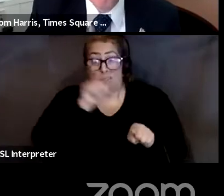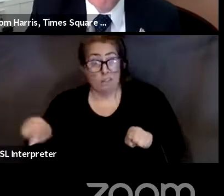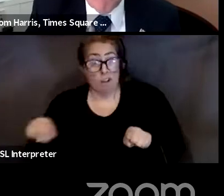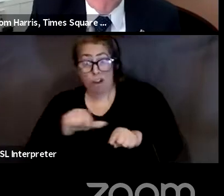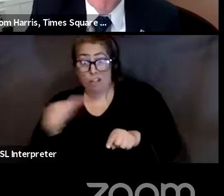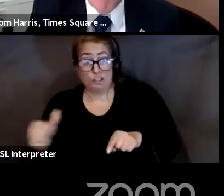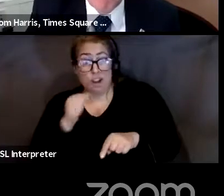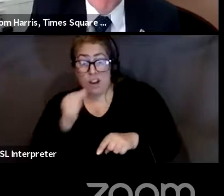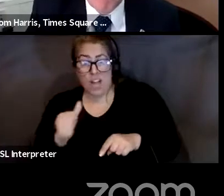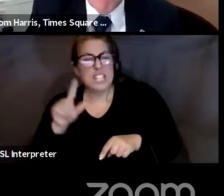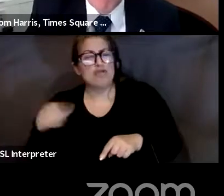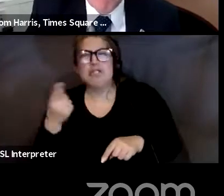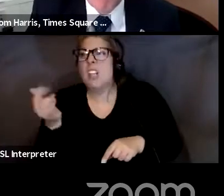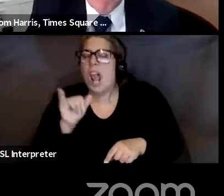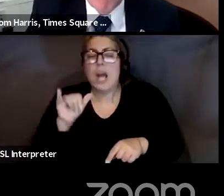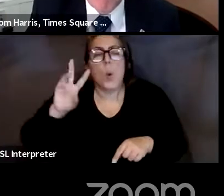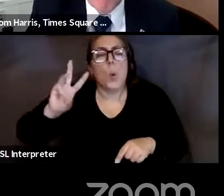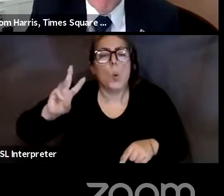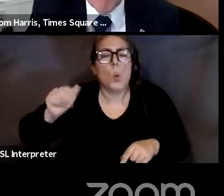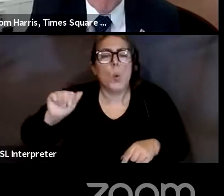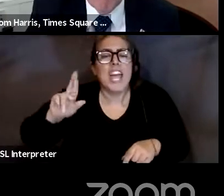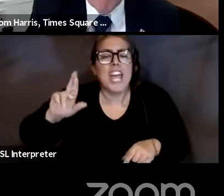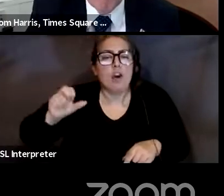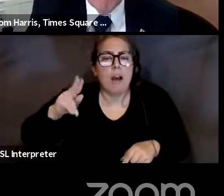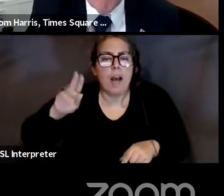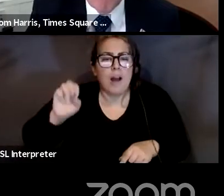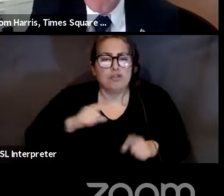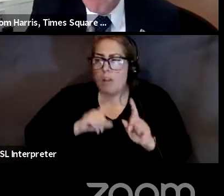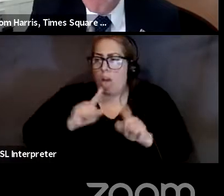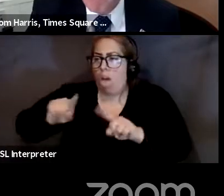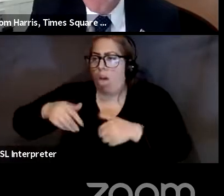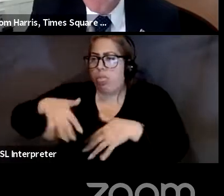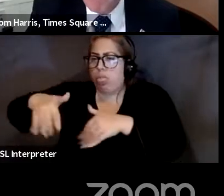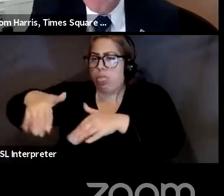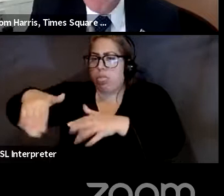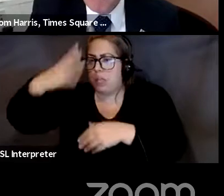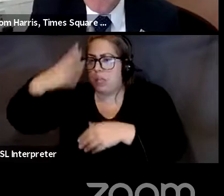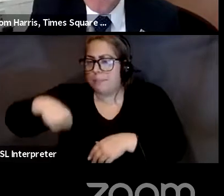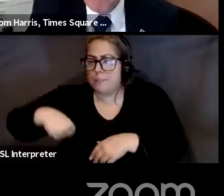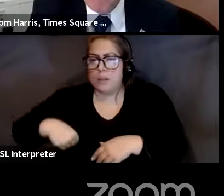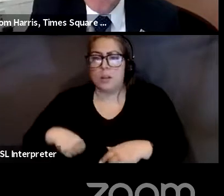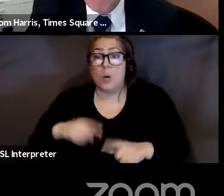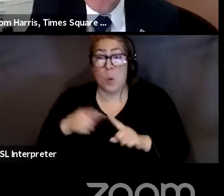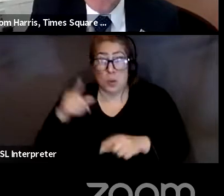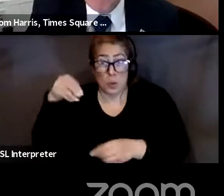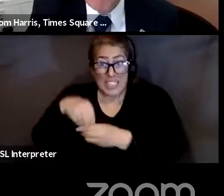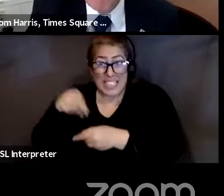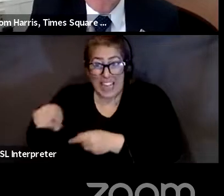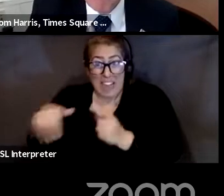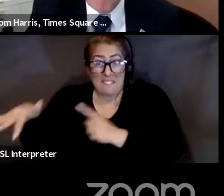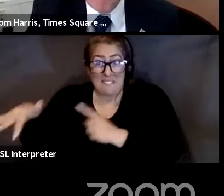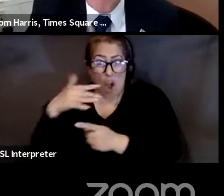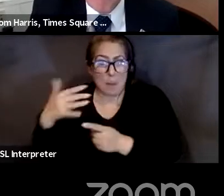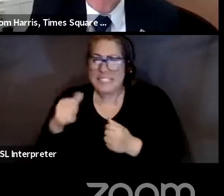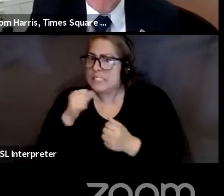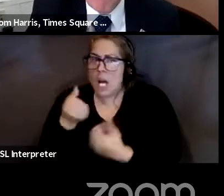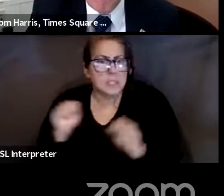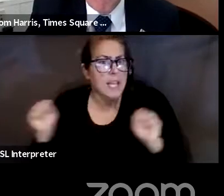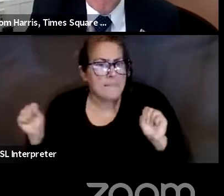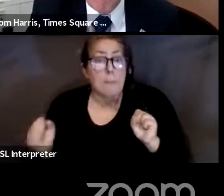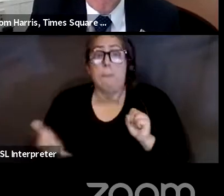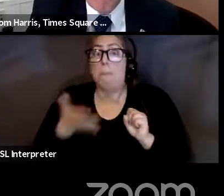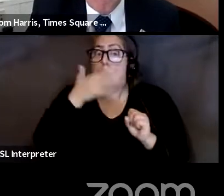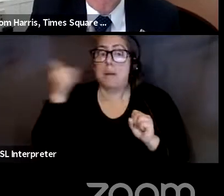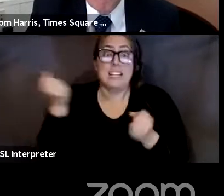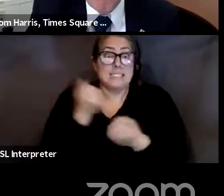basically just warehousing people. And when you're in these environments, the streets become a safe haven for us. And that's